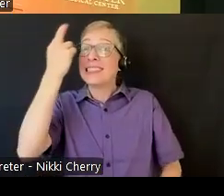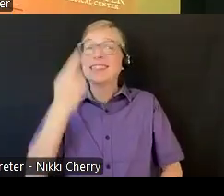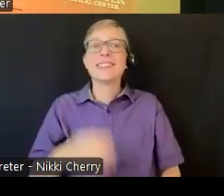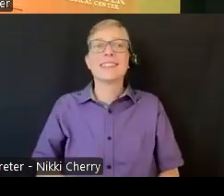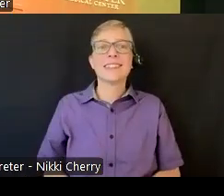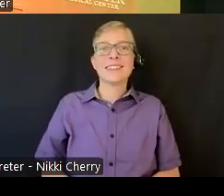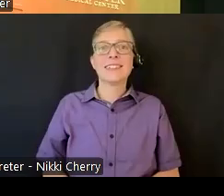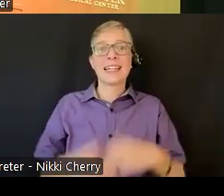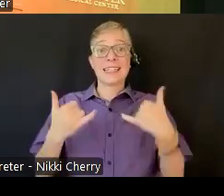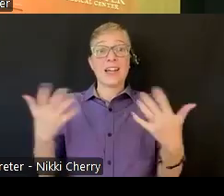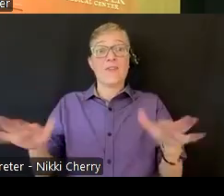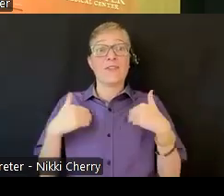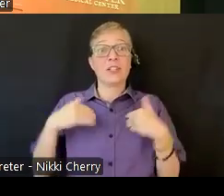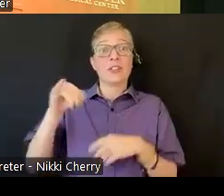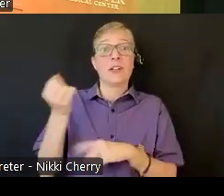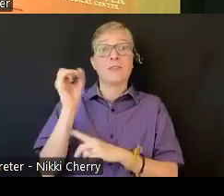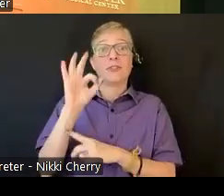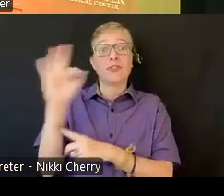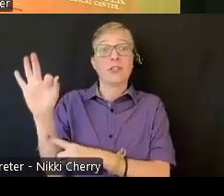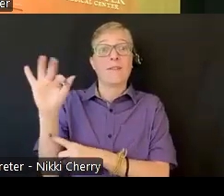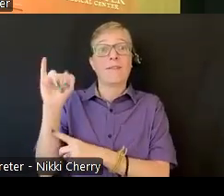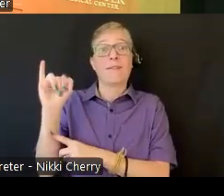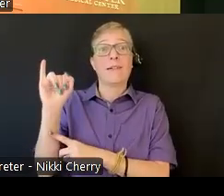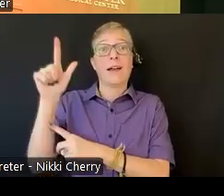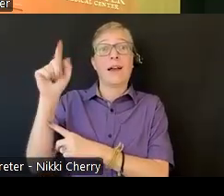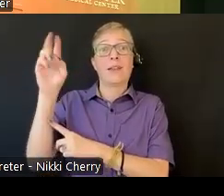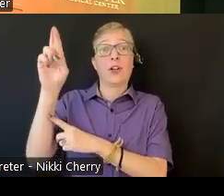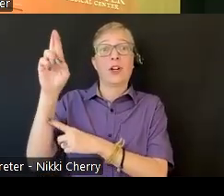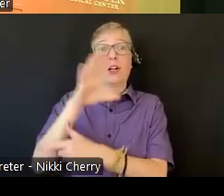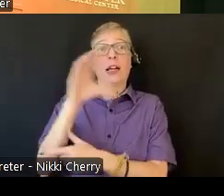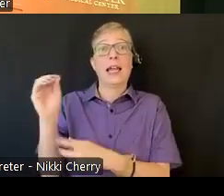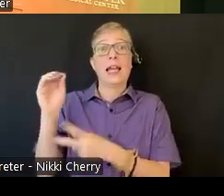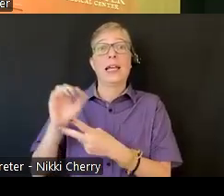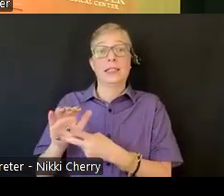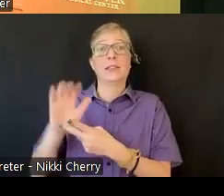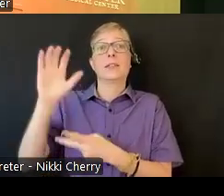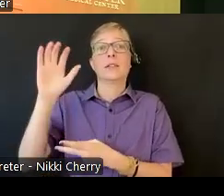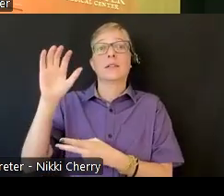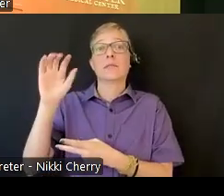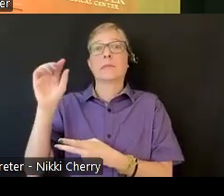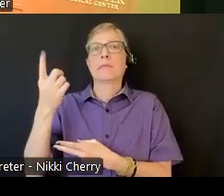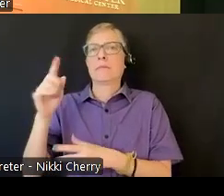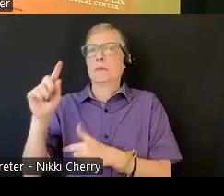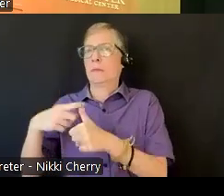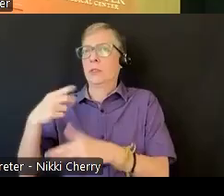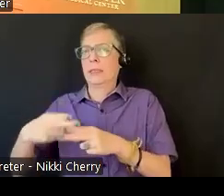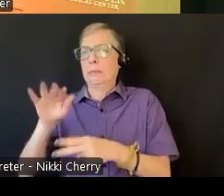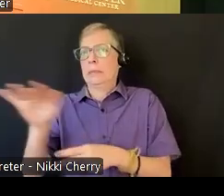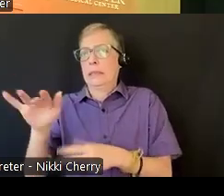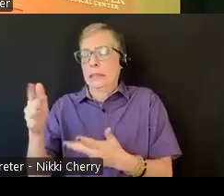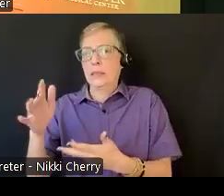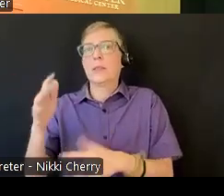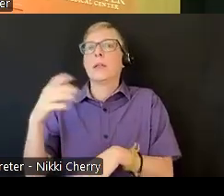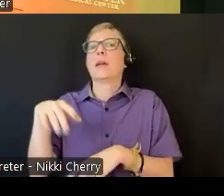we have Jeff Eiler and Amanda Fu will be leading our residency, and